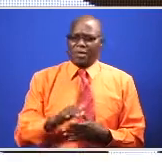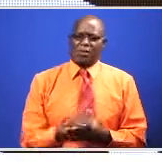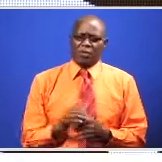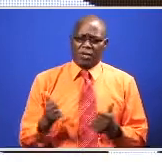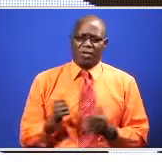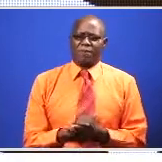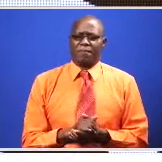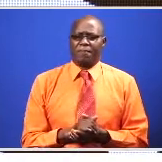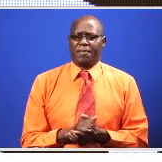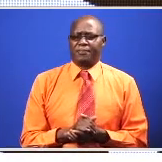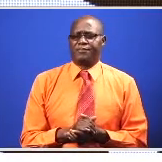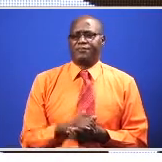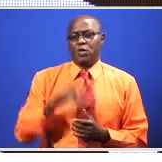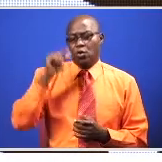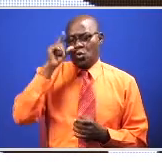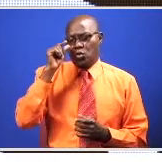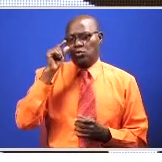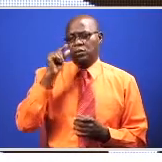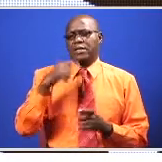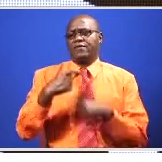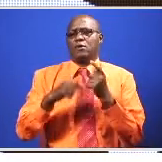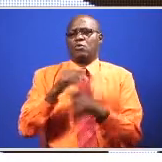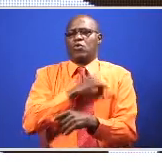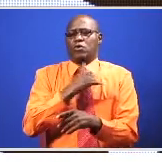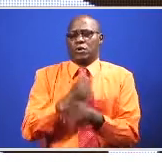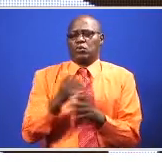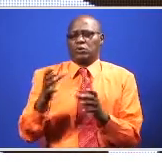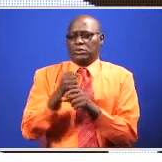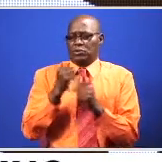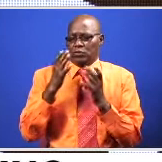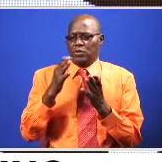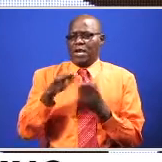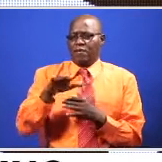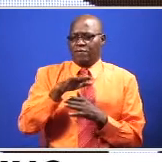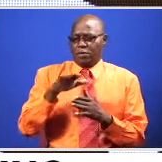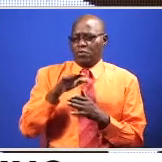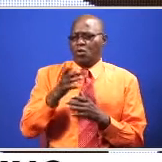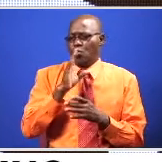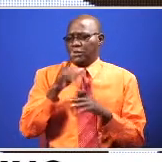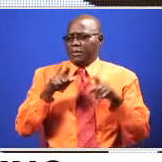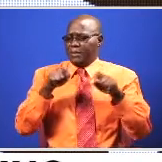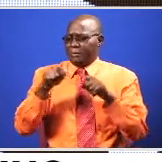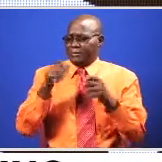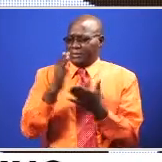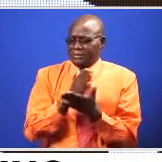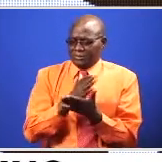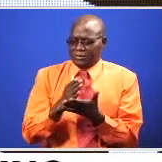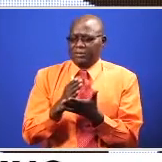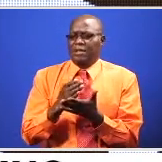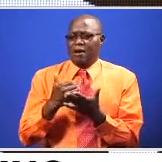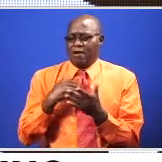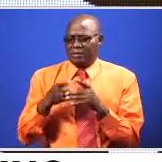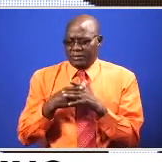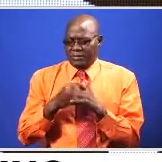Our Coast Development Authority, in collaboration with stakeholders in environmental and water management sectors, has kicked off a